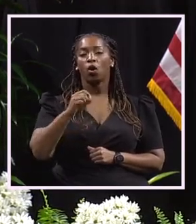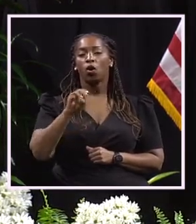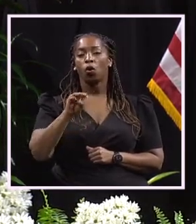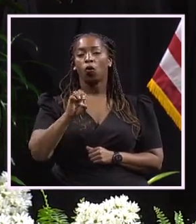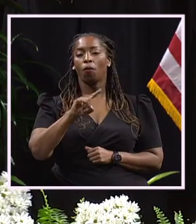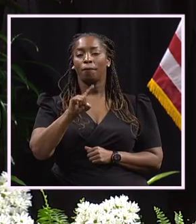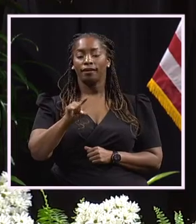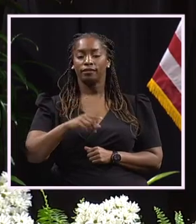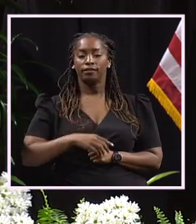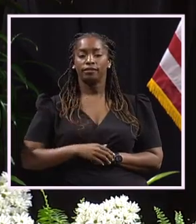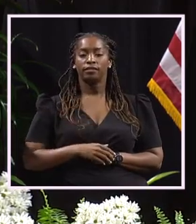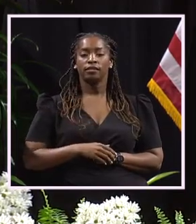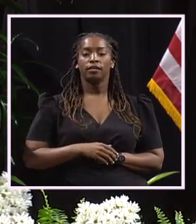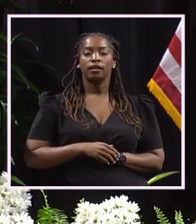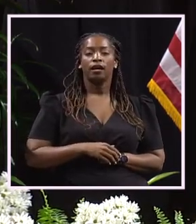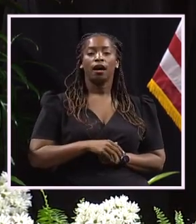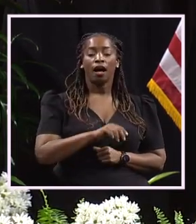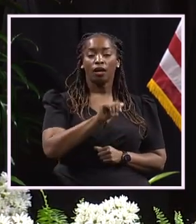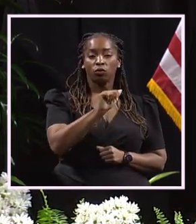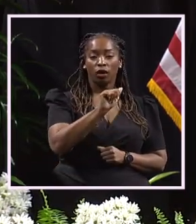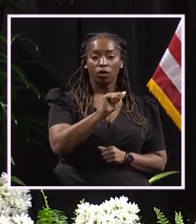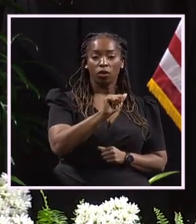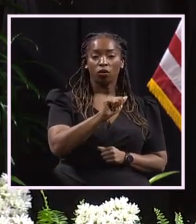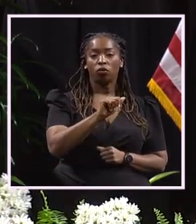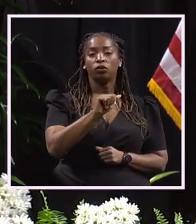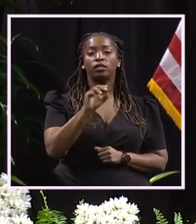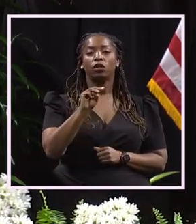Eduardo Teodoro Modesto.